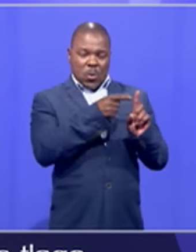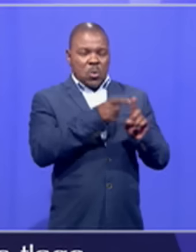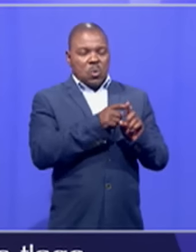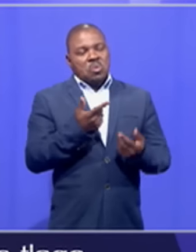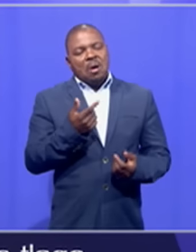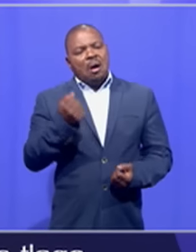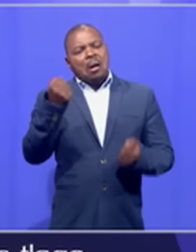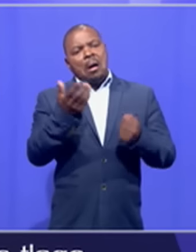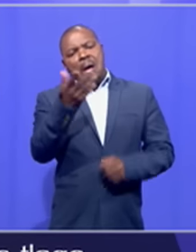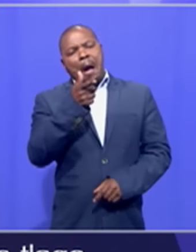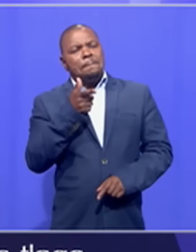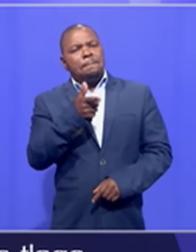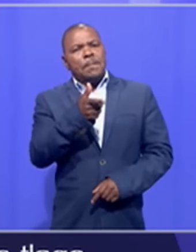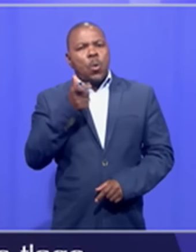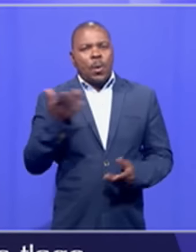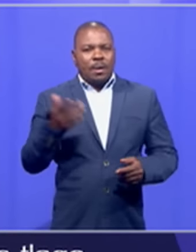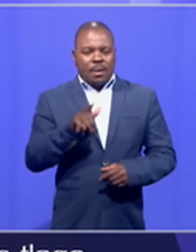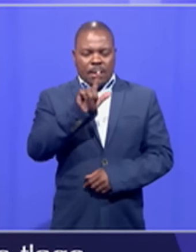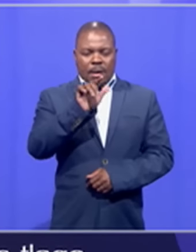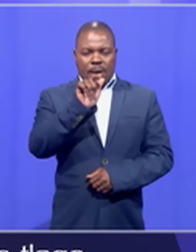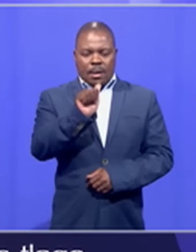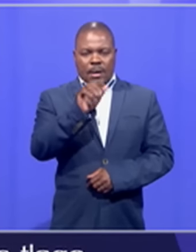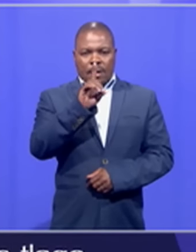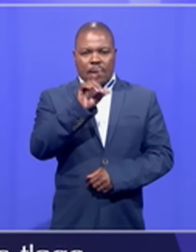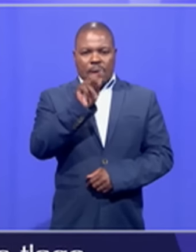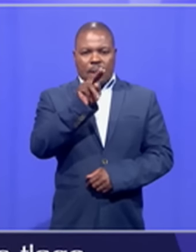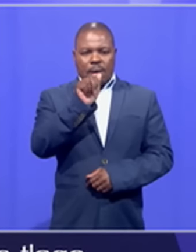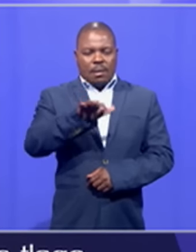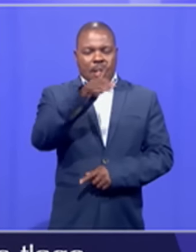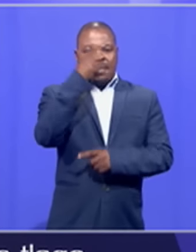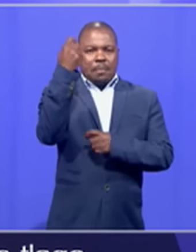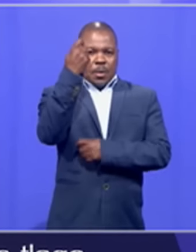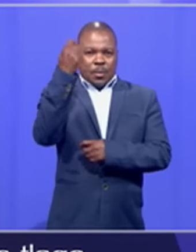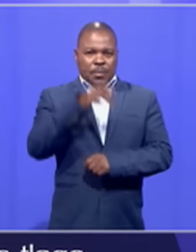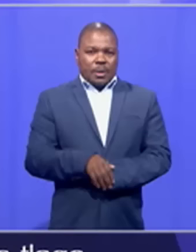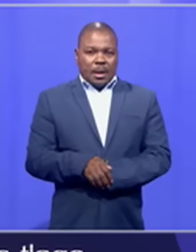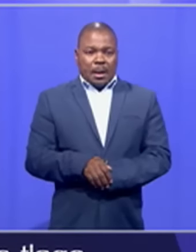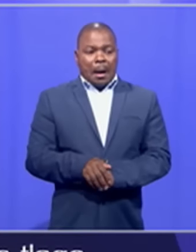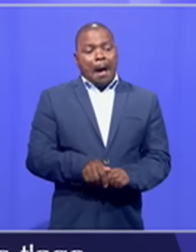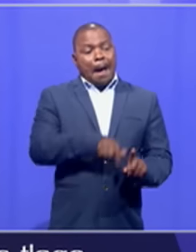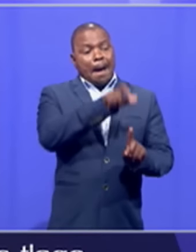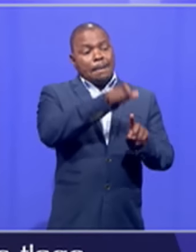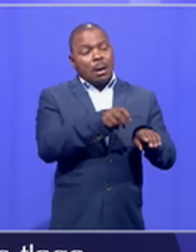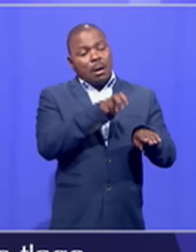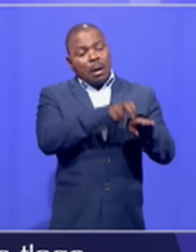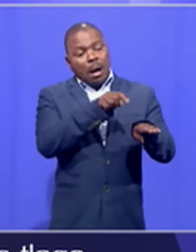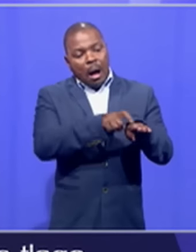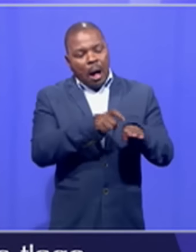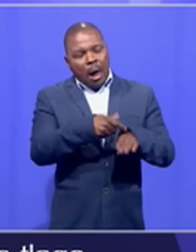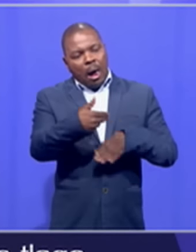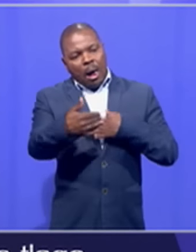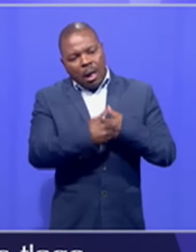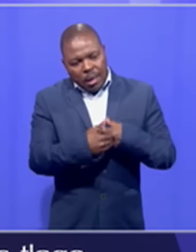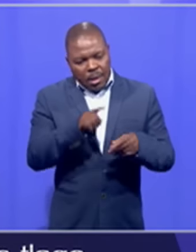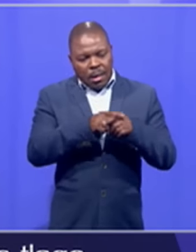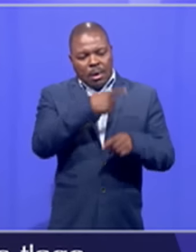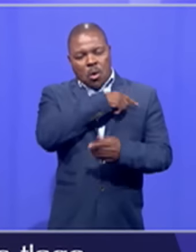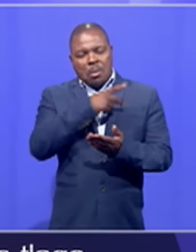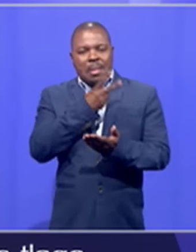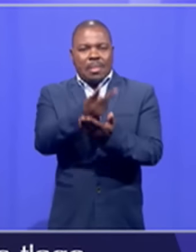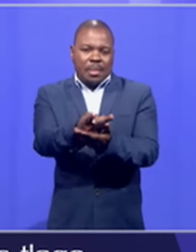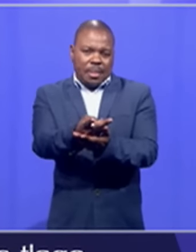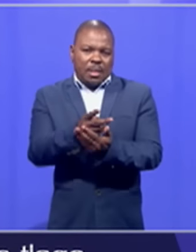thuntšitše sefatanaga go la Ladana ka Polokwane. Monamedi o ile a gobala le go kitimišetšwa bookelong.